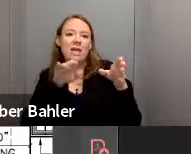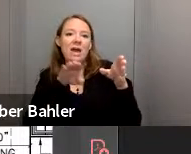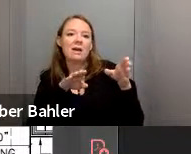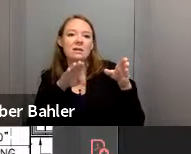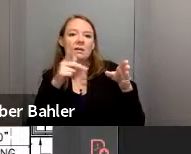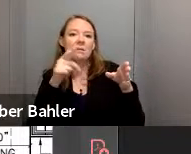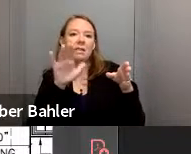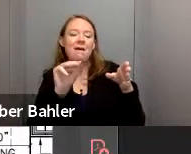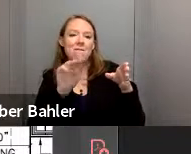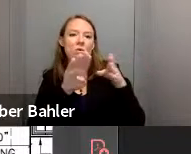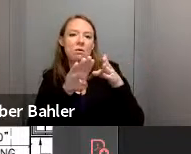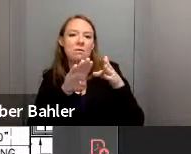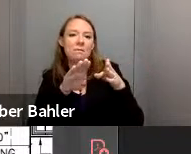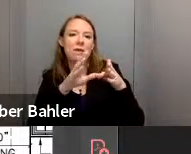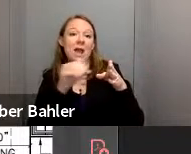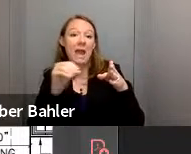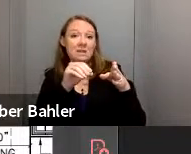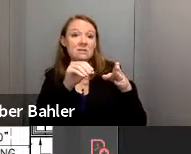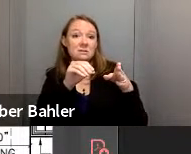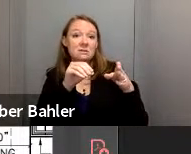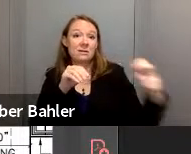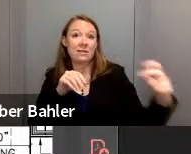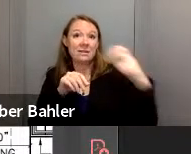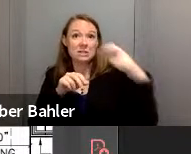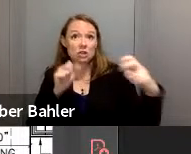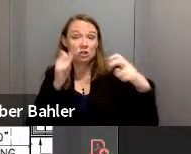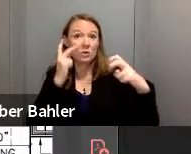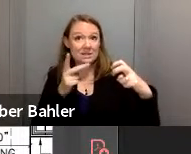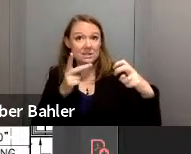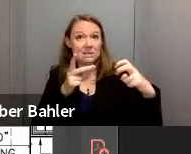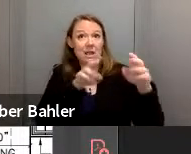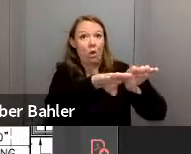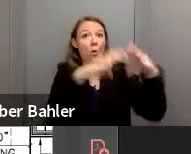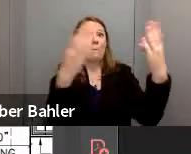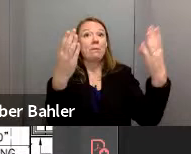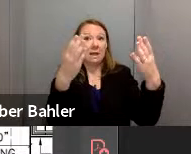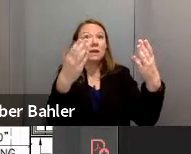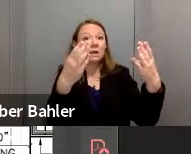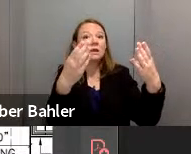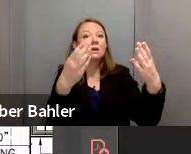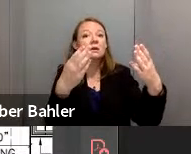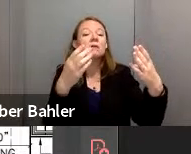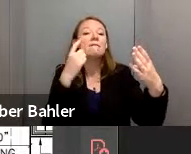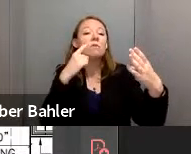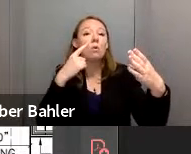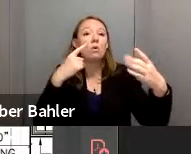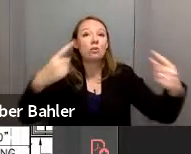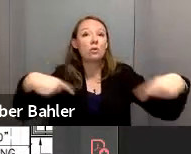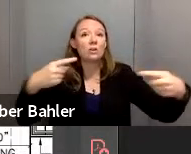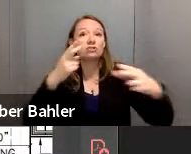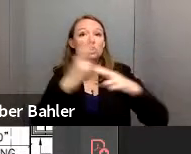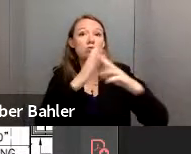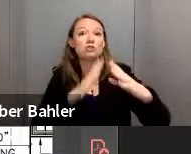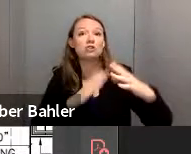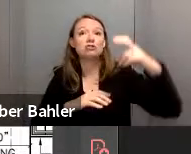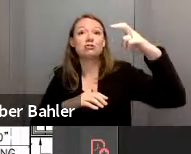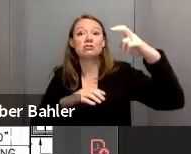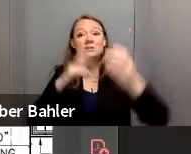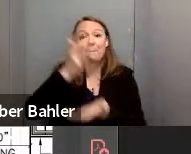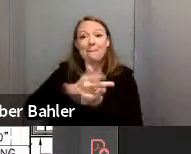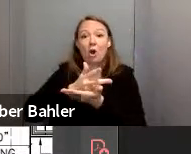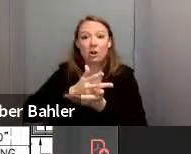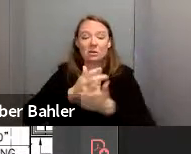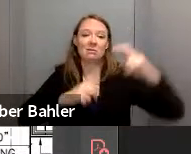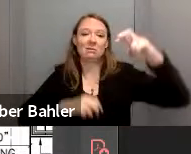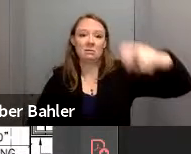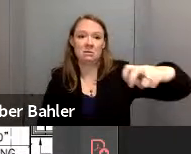where you have for a wheelchair user to park. There's two spots, and I'm just recommending that the one